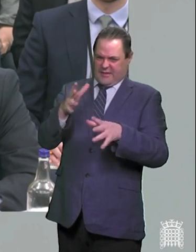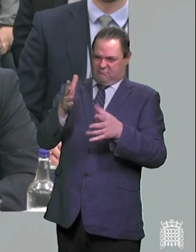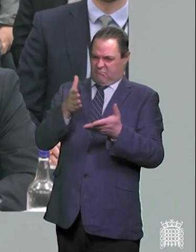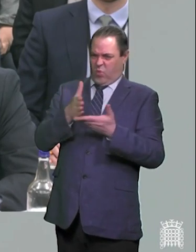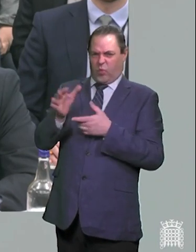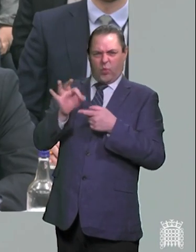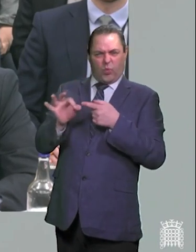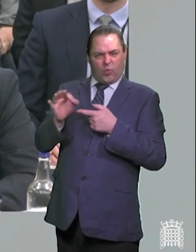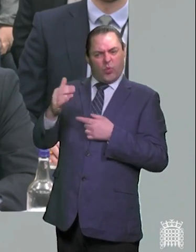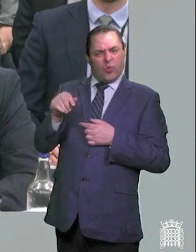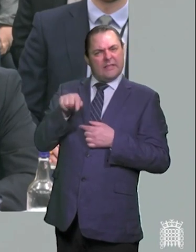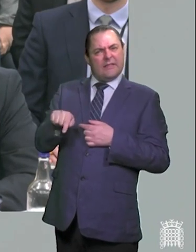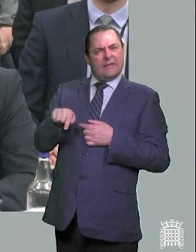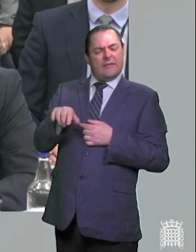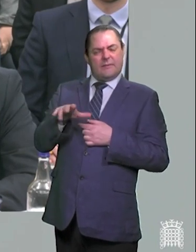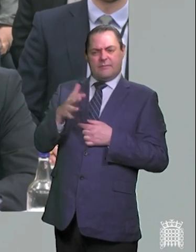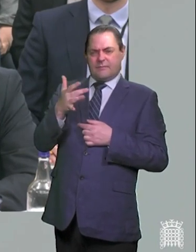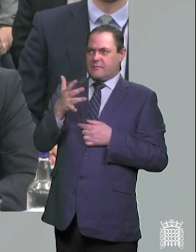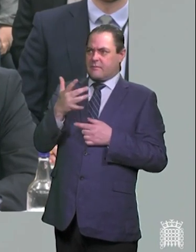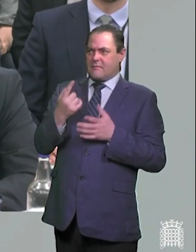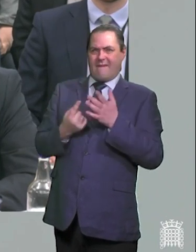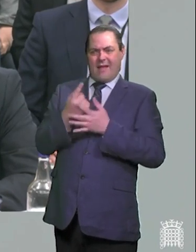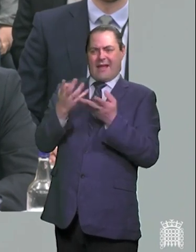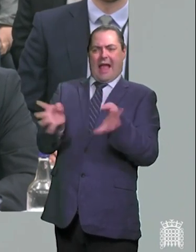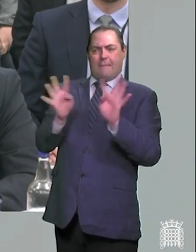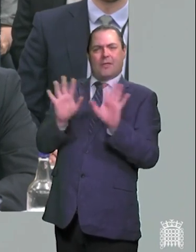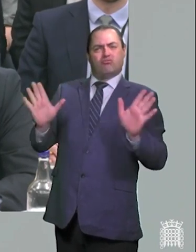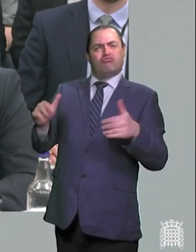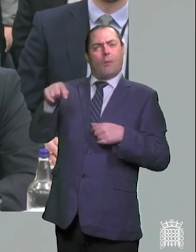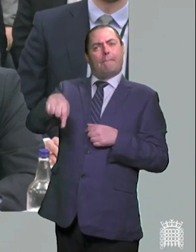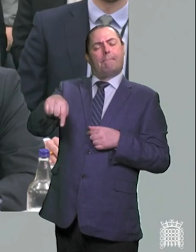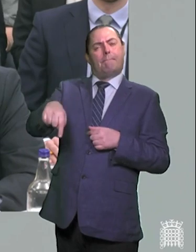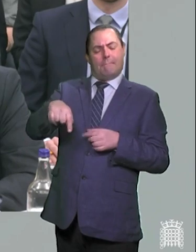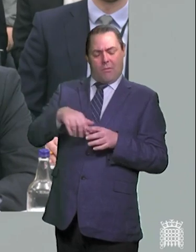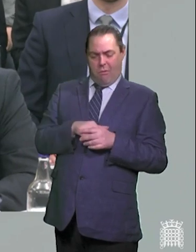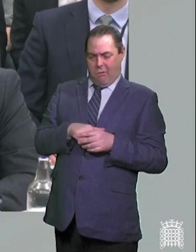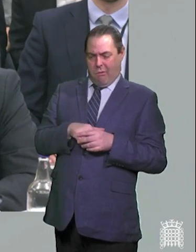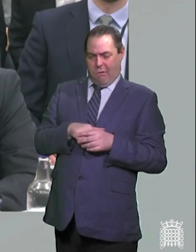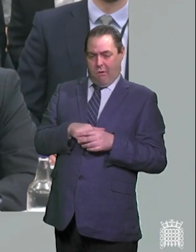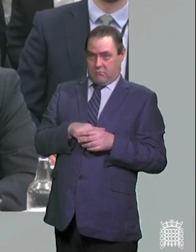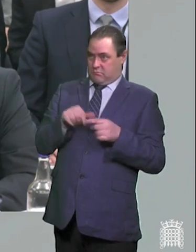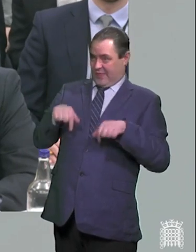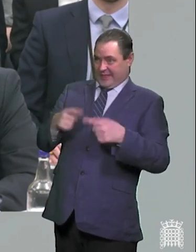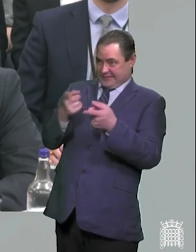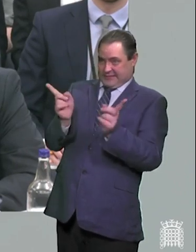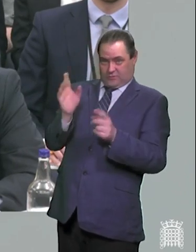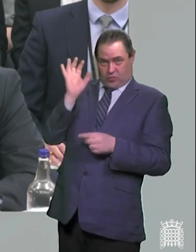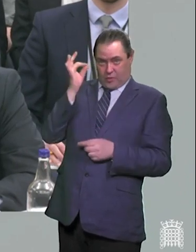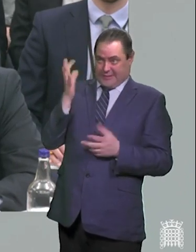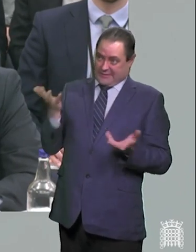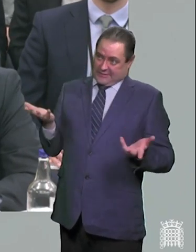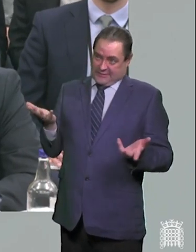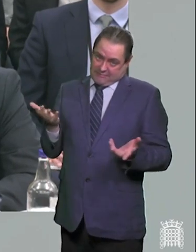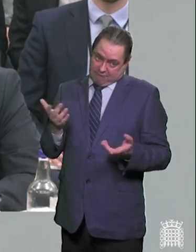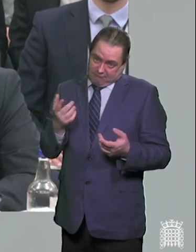in some detail, which was the event in the Cabinet room, and I think that even this committee, I